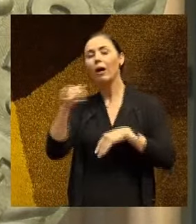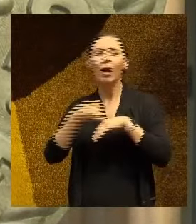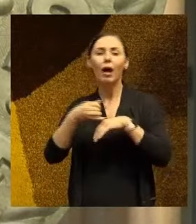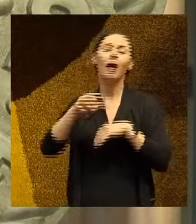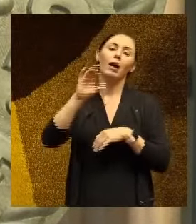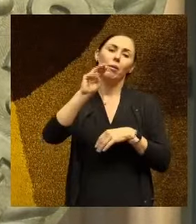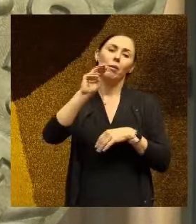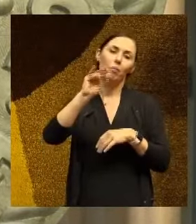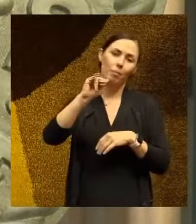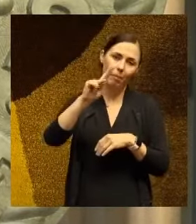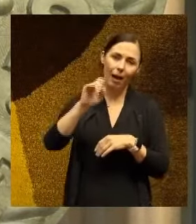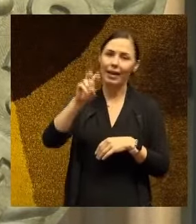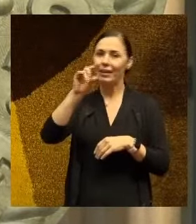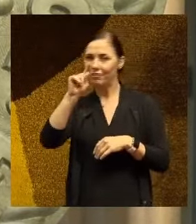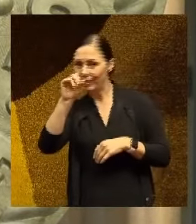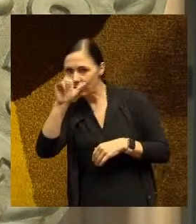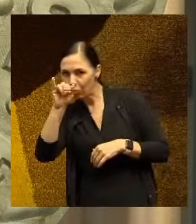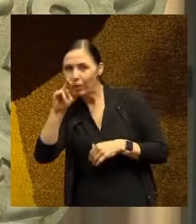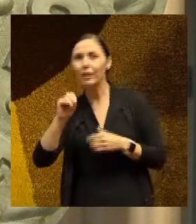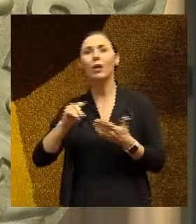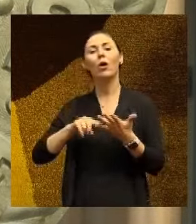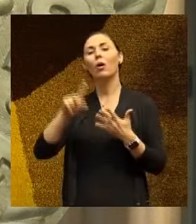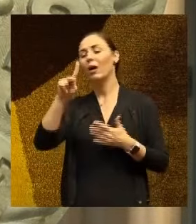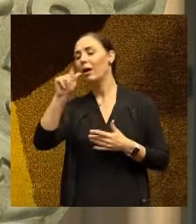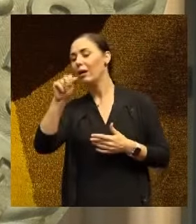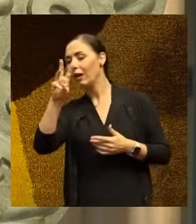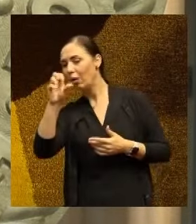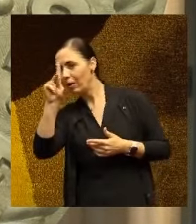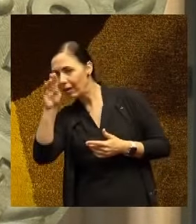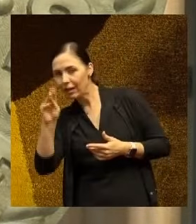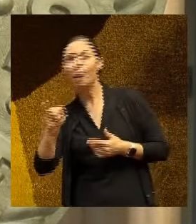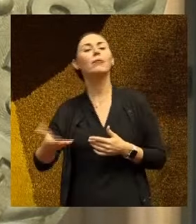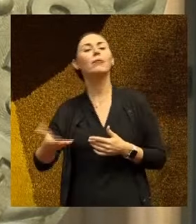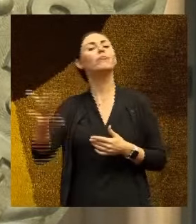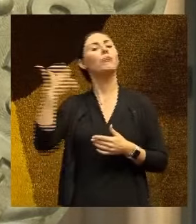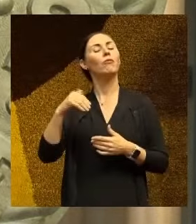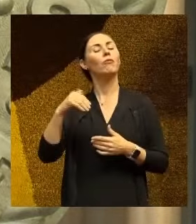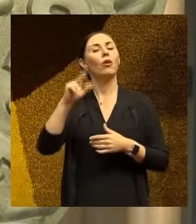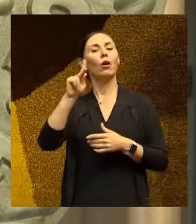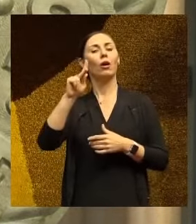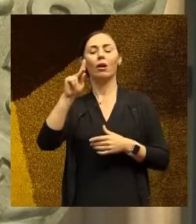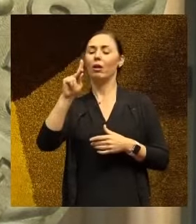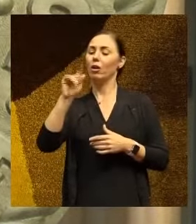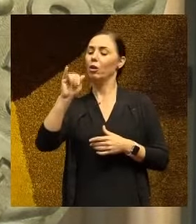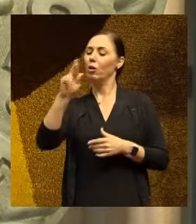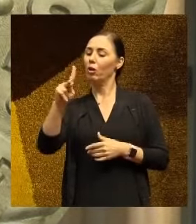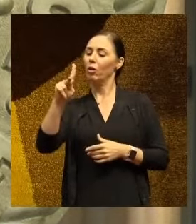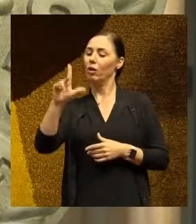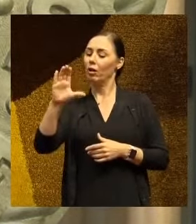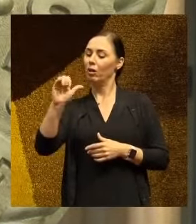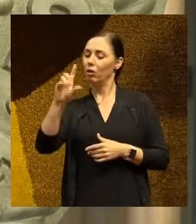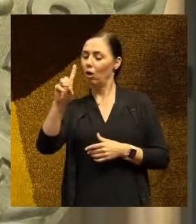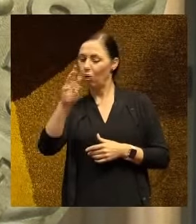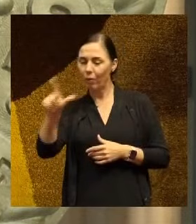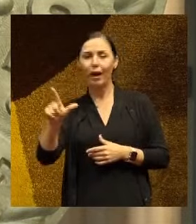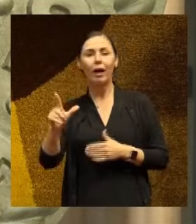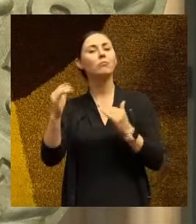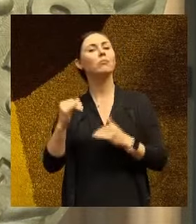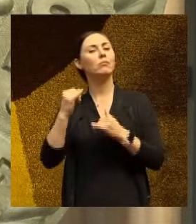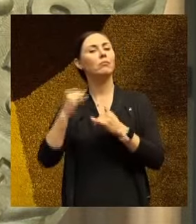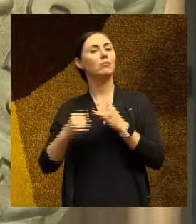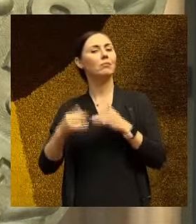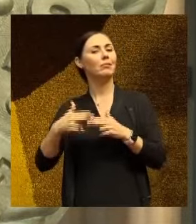Kawakami, and former mayors Kirk Caldwell and Harry Kim. I also want to thank the